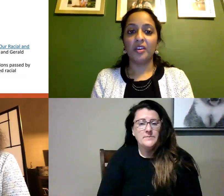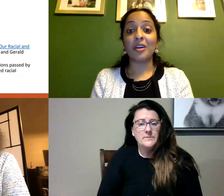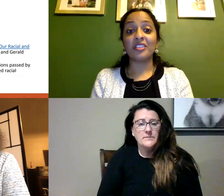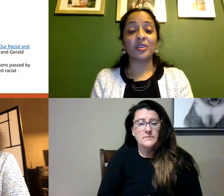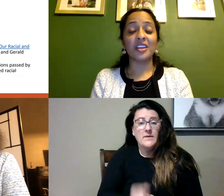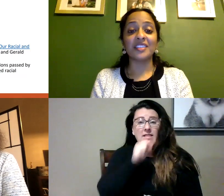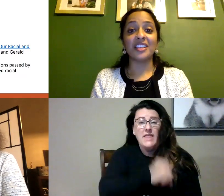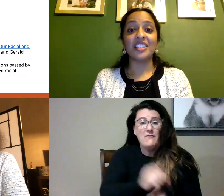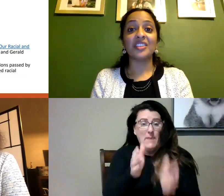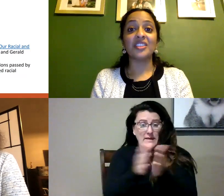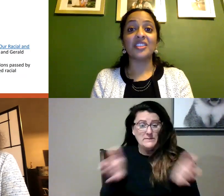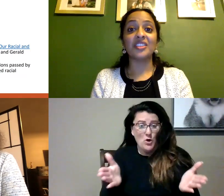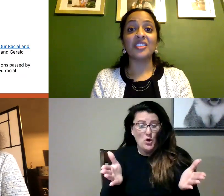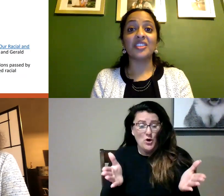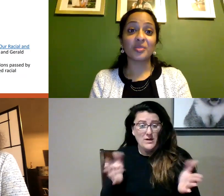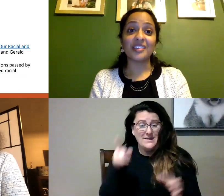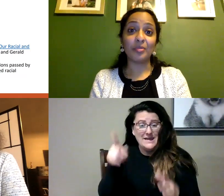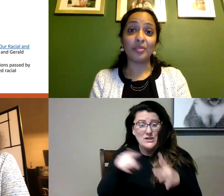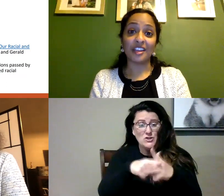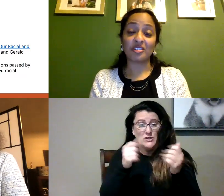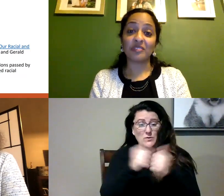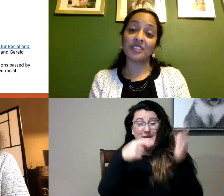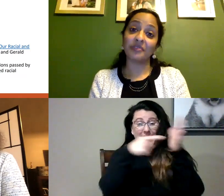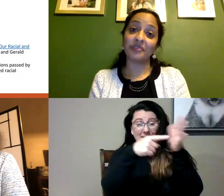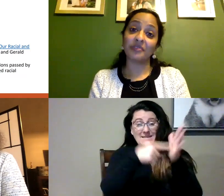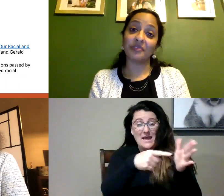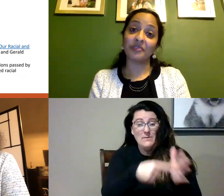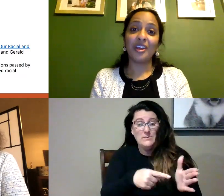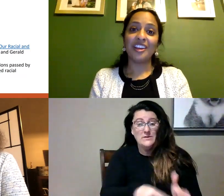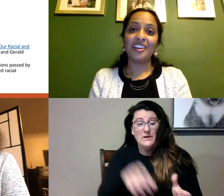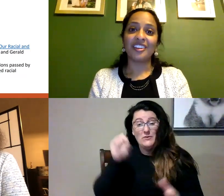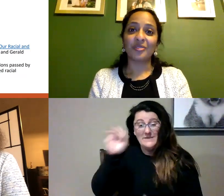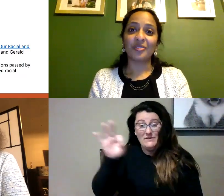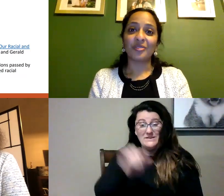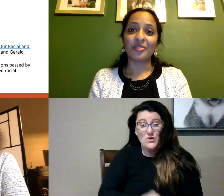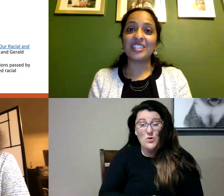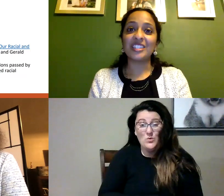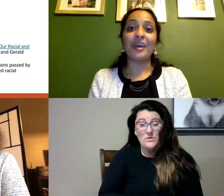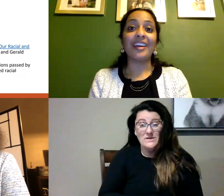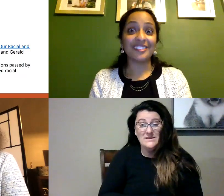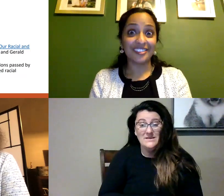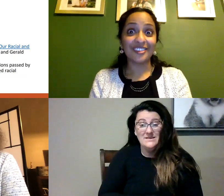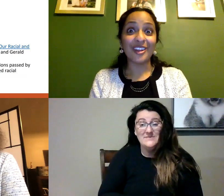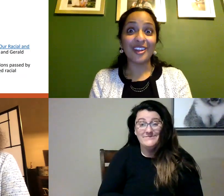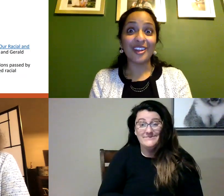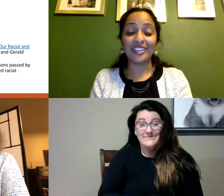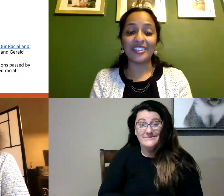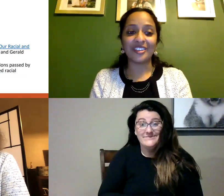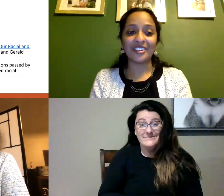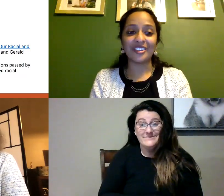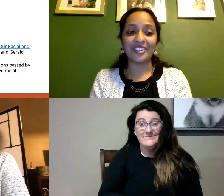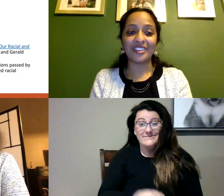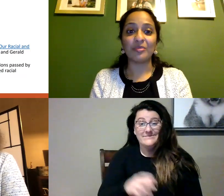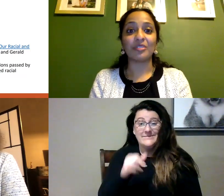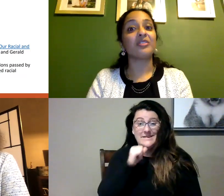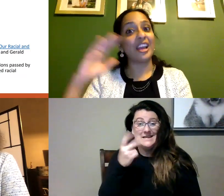What I love about this book is he starts with examples actually from San Francisco. Oh, right. Where we expect not to see,